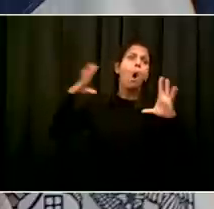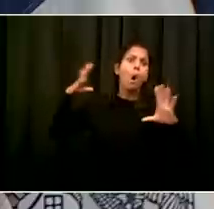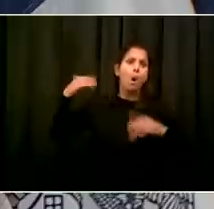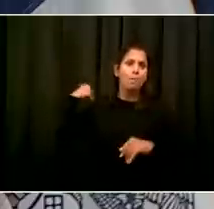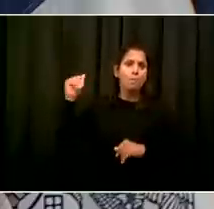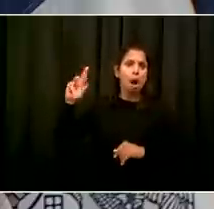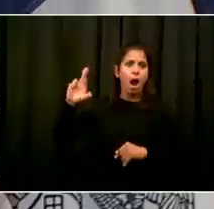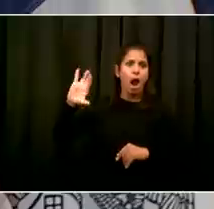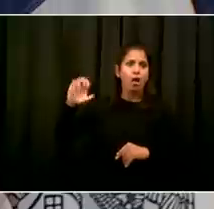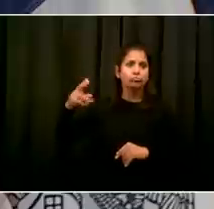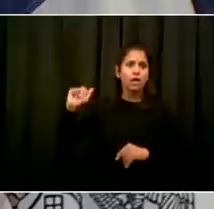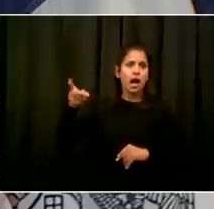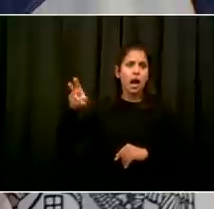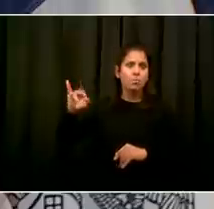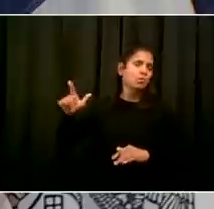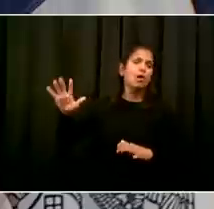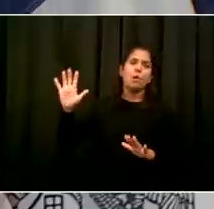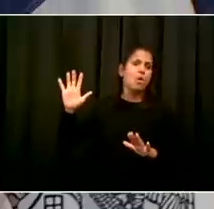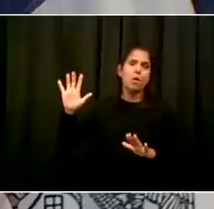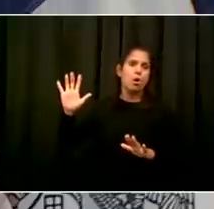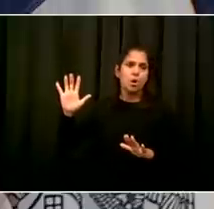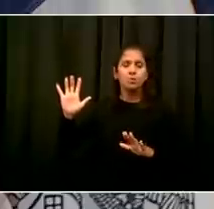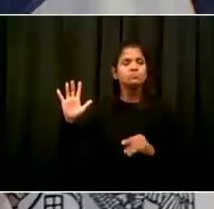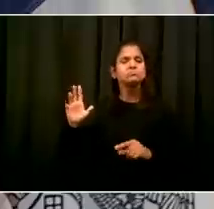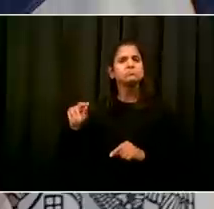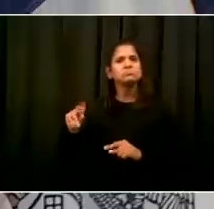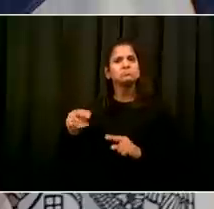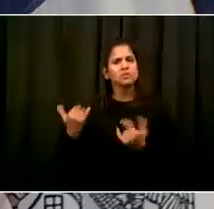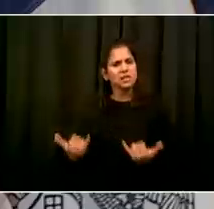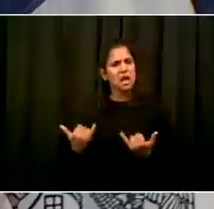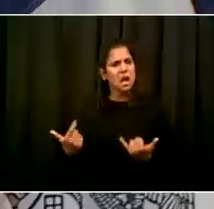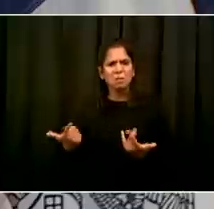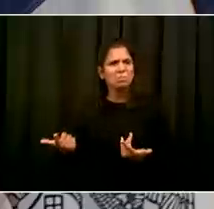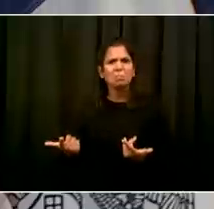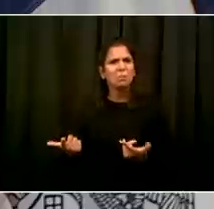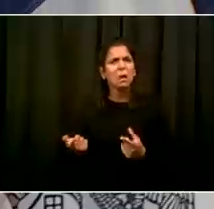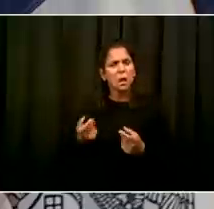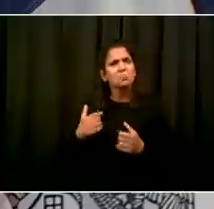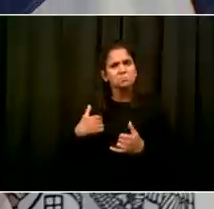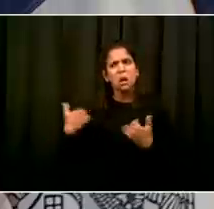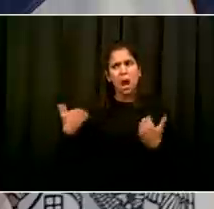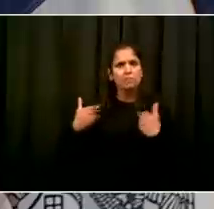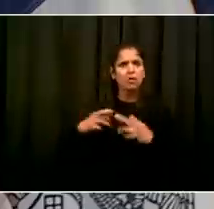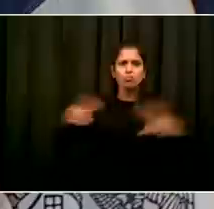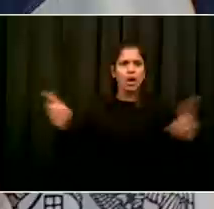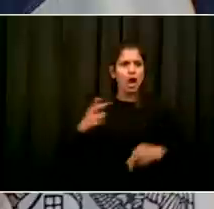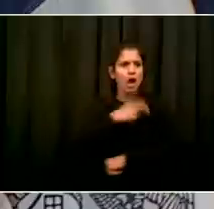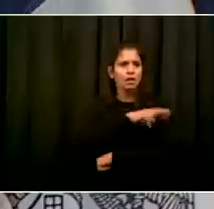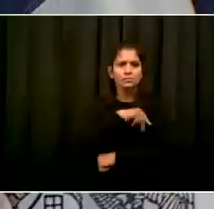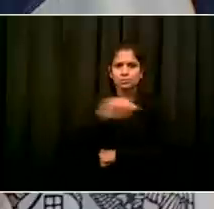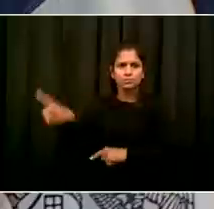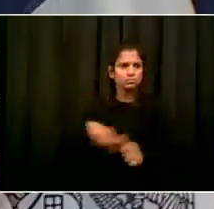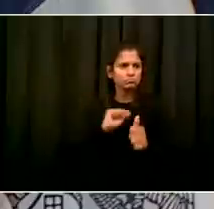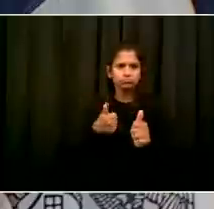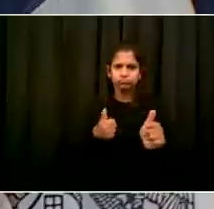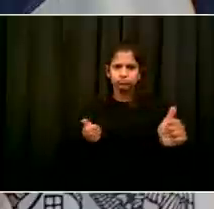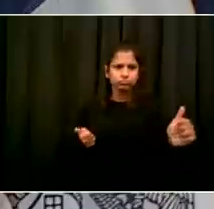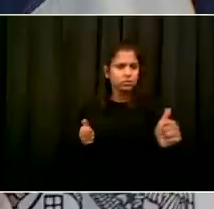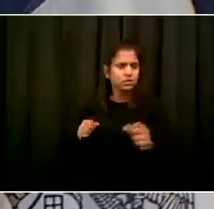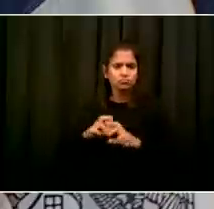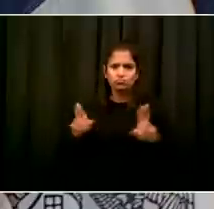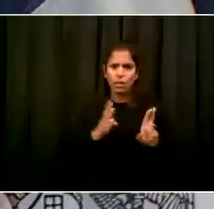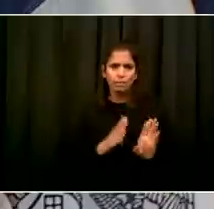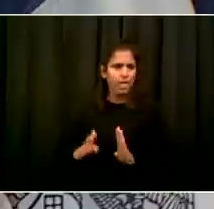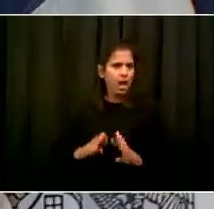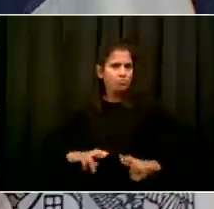now, if this is our starting point, we're in a much, much better place than we were, obviously, in the spring, because